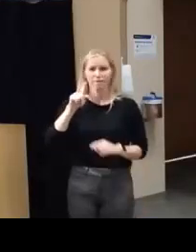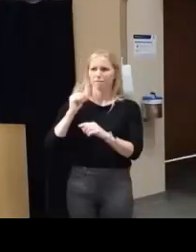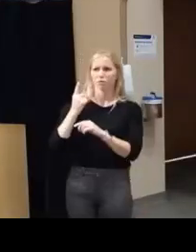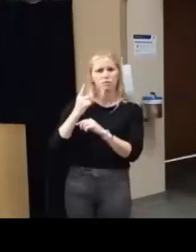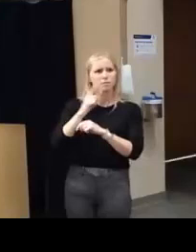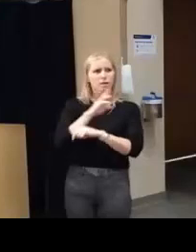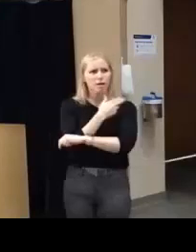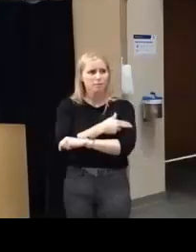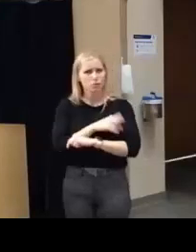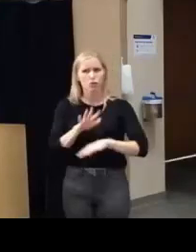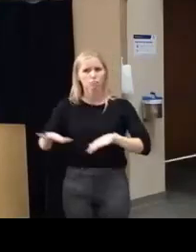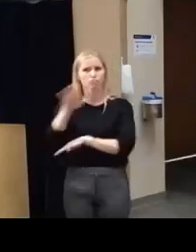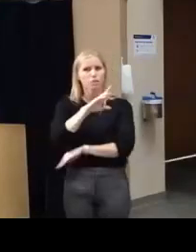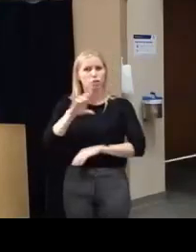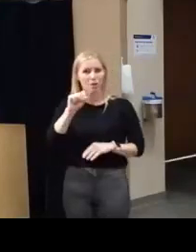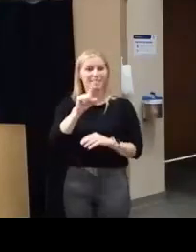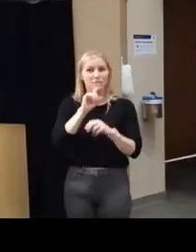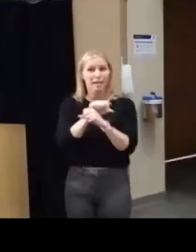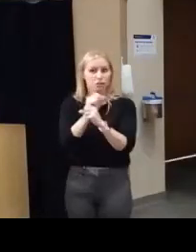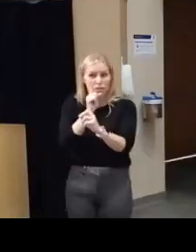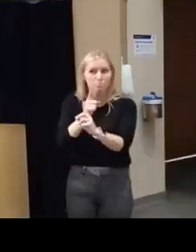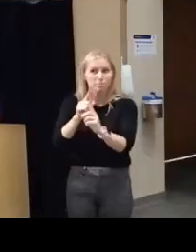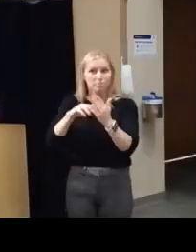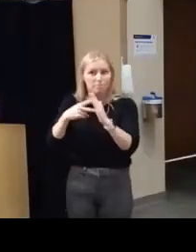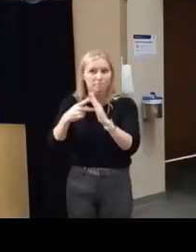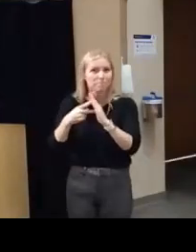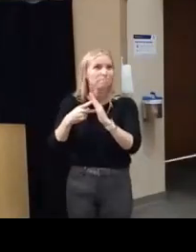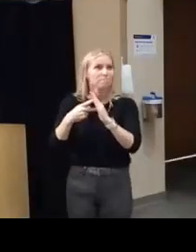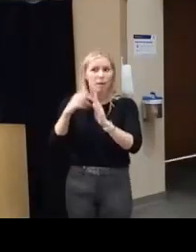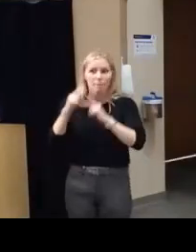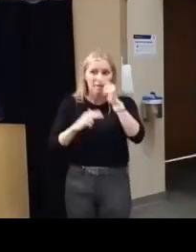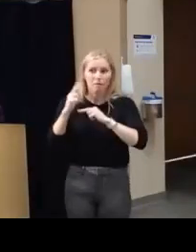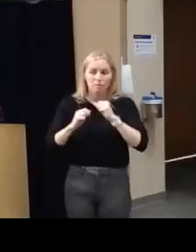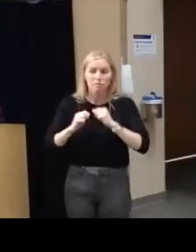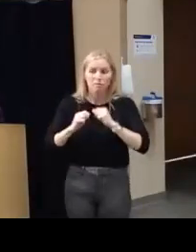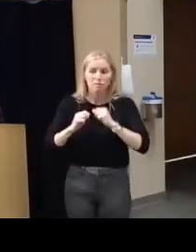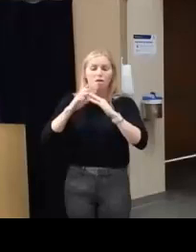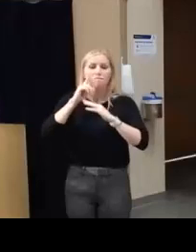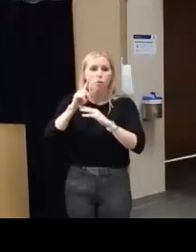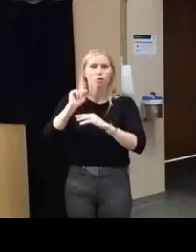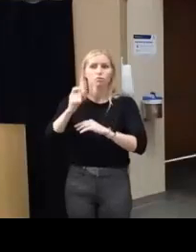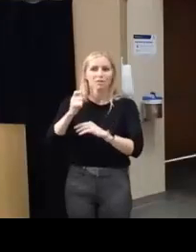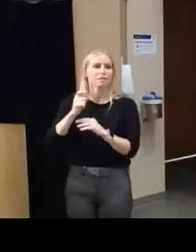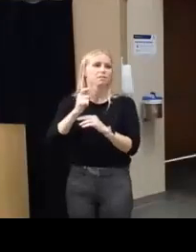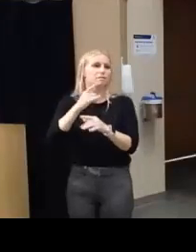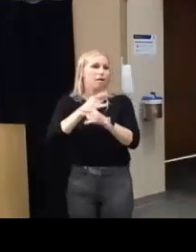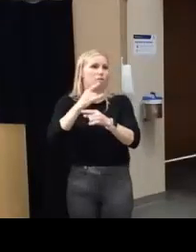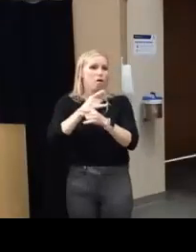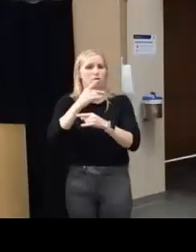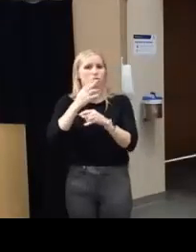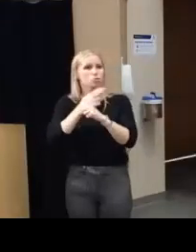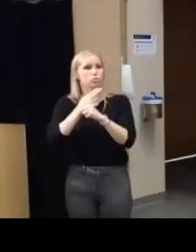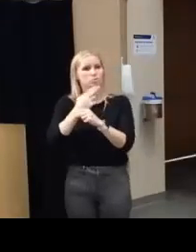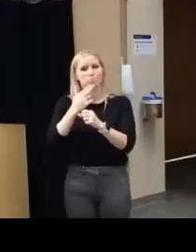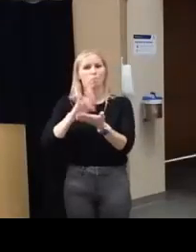US which was actually purpose-built for treatment of alcohol use disorder as a medical condition. Later on,